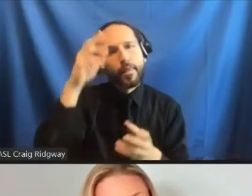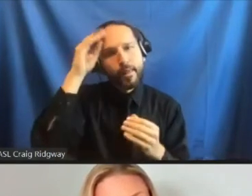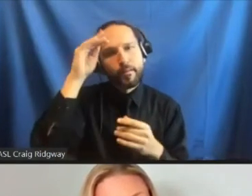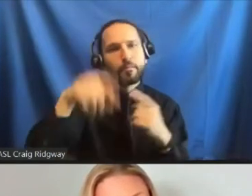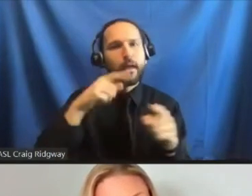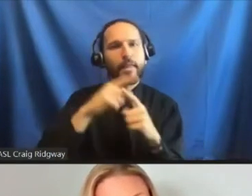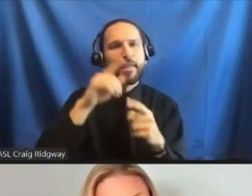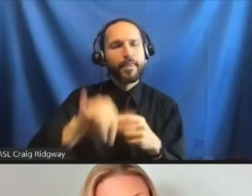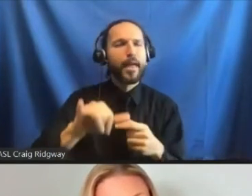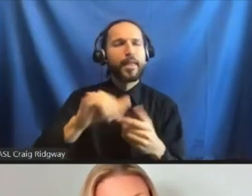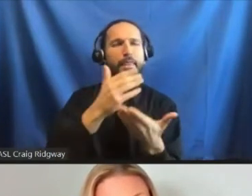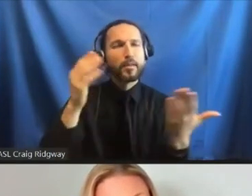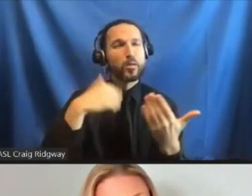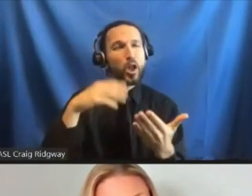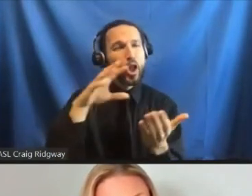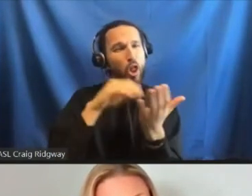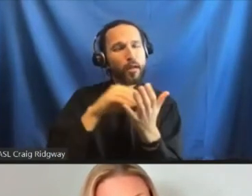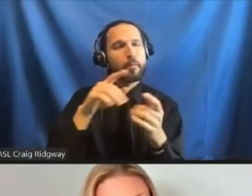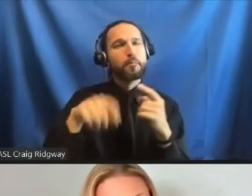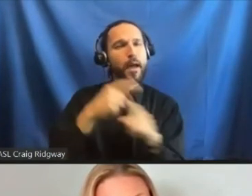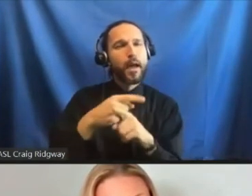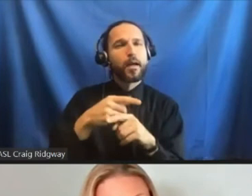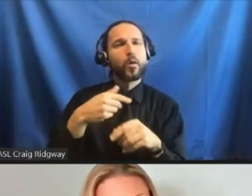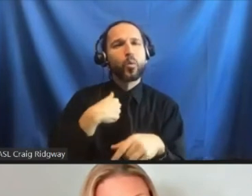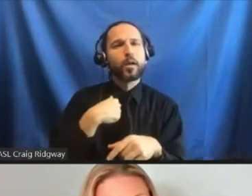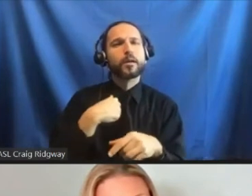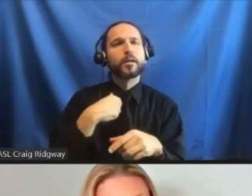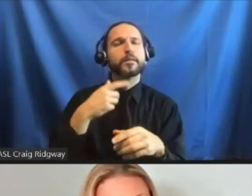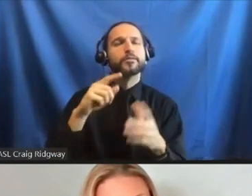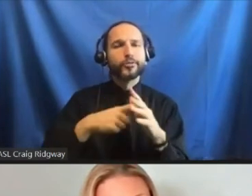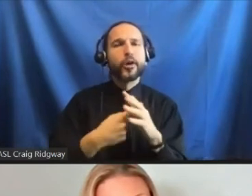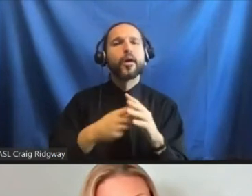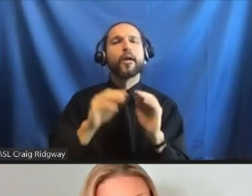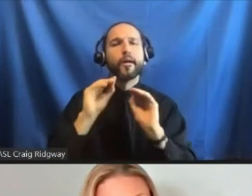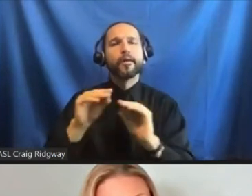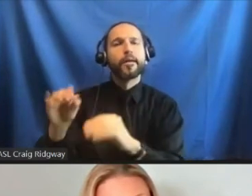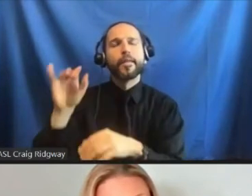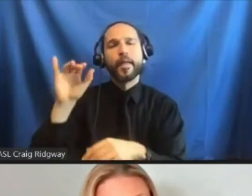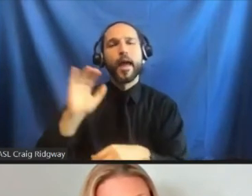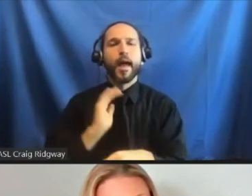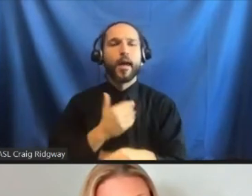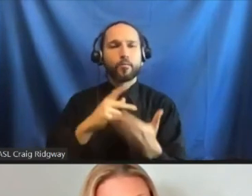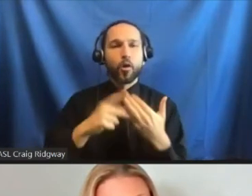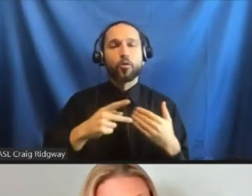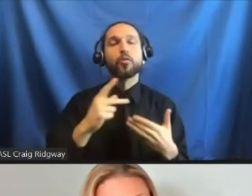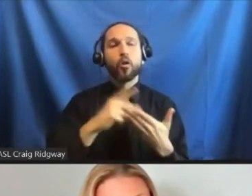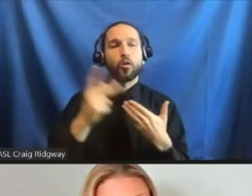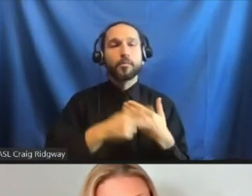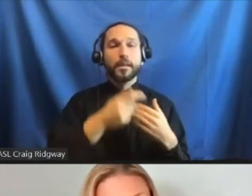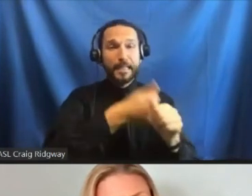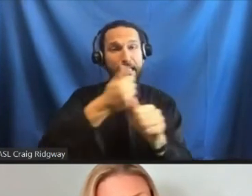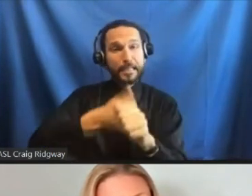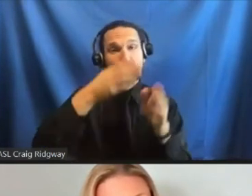lessons that we've learned from implementing our program, that individuals know themselves best. People exist among